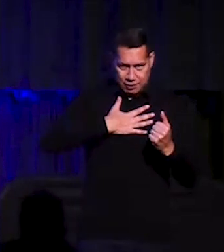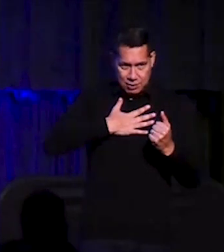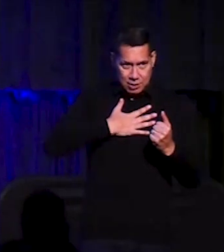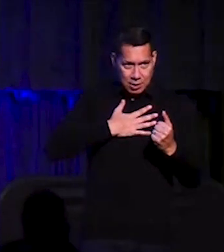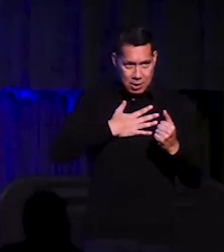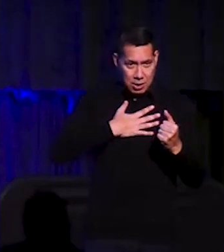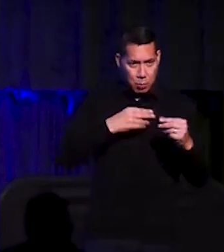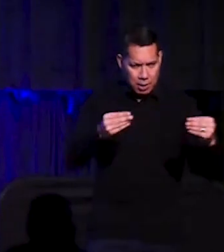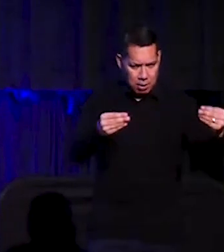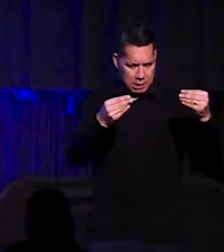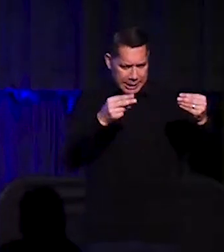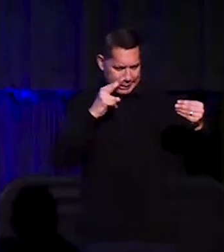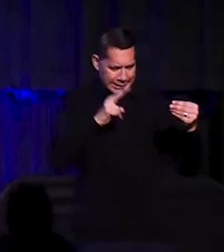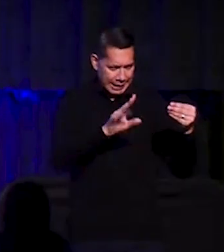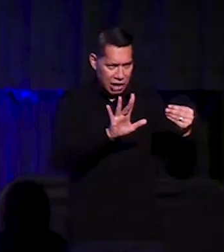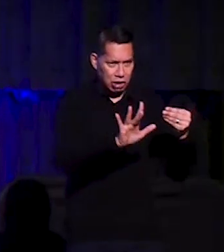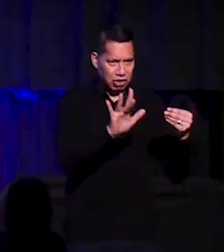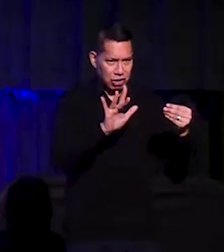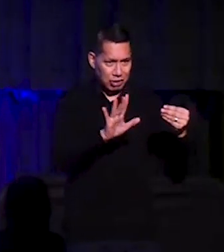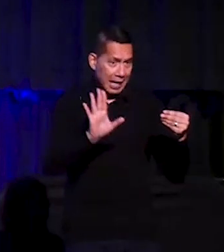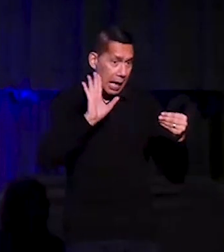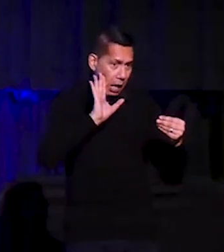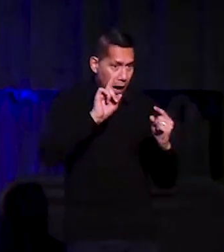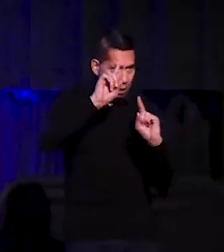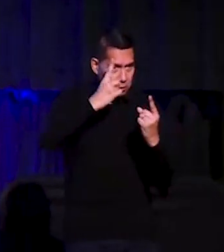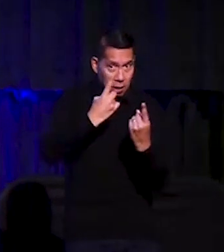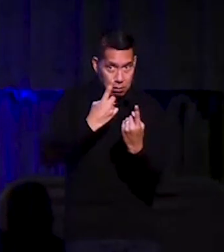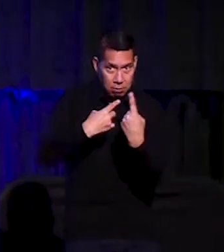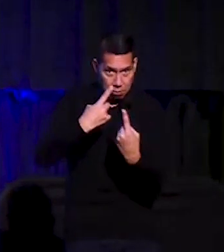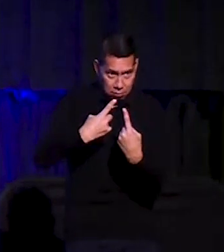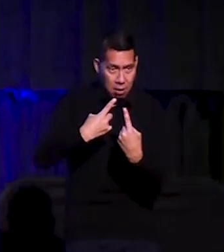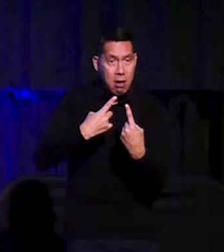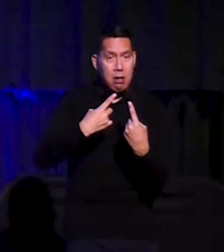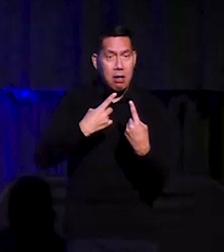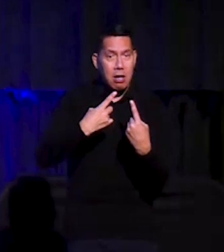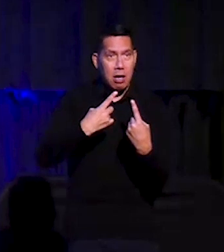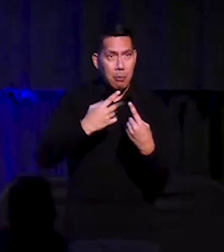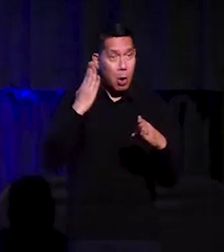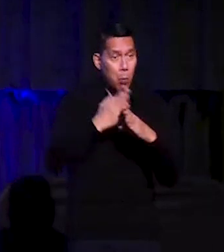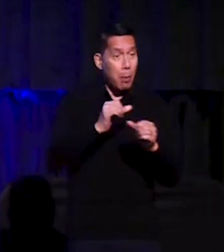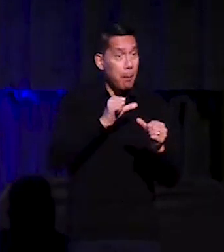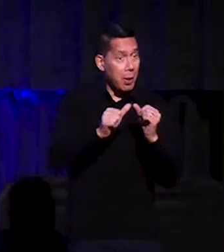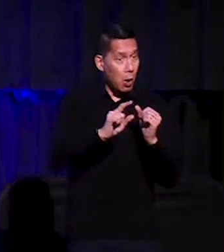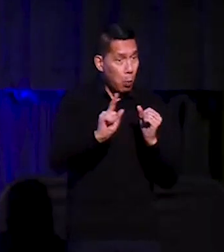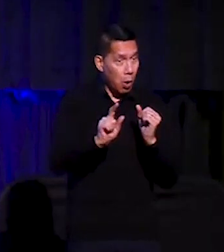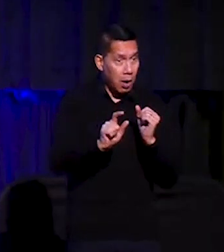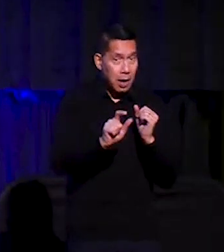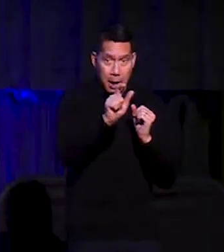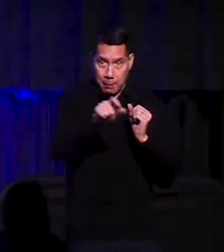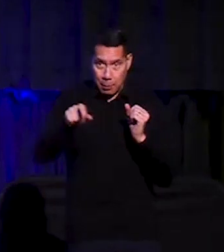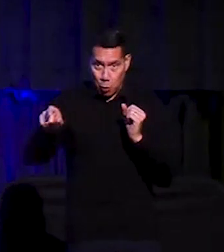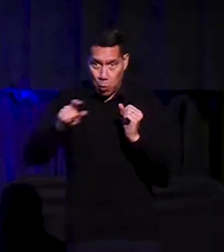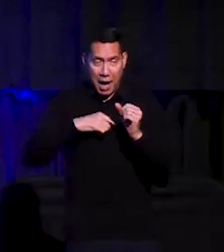see, touch, hear, understand, well, it tends to work well for people that with similar